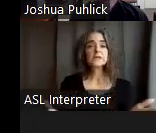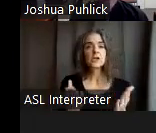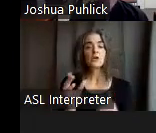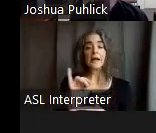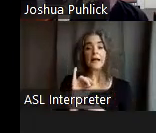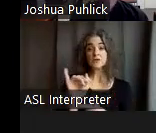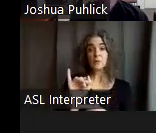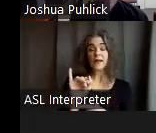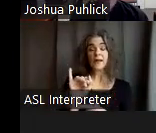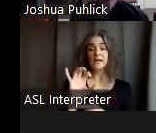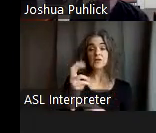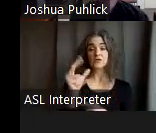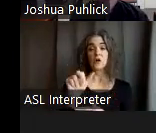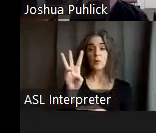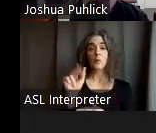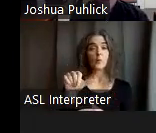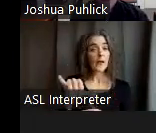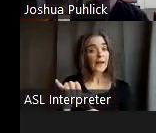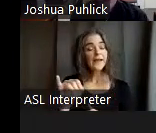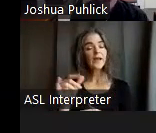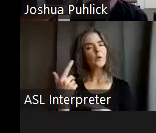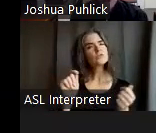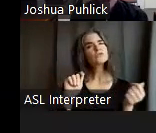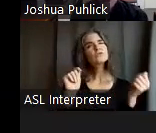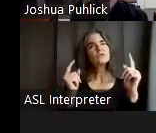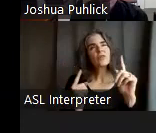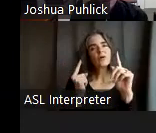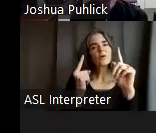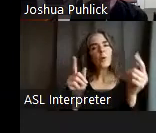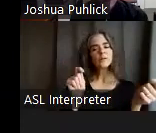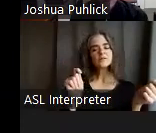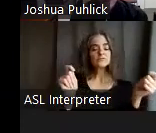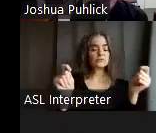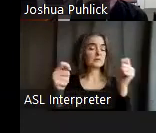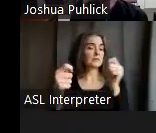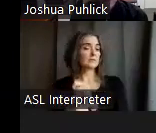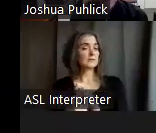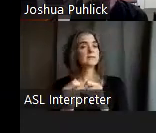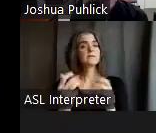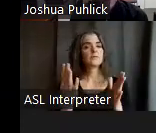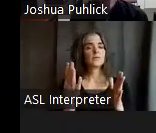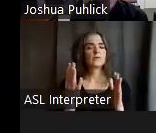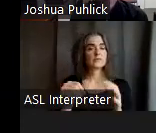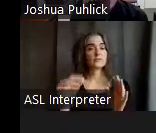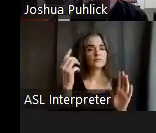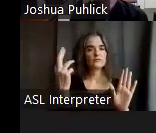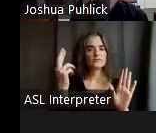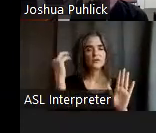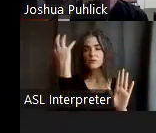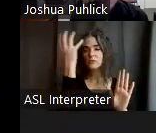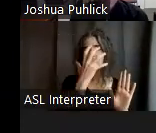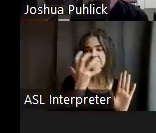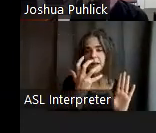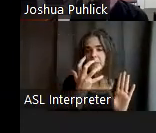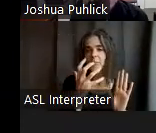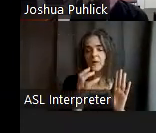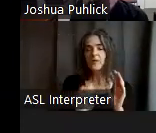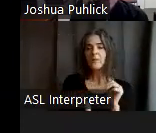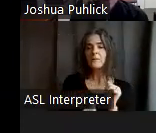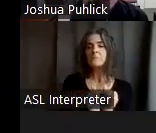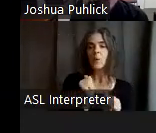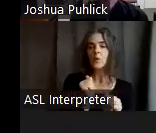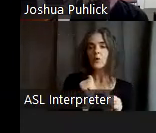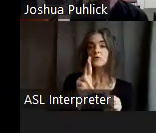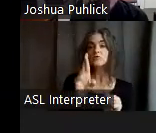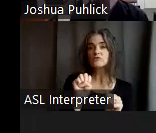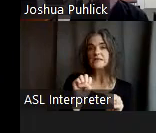these plantations to something that resembles more of our naturally regenerated stands. So